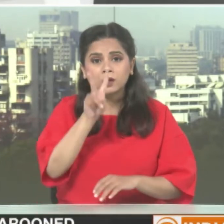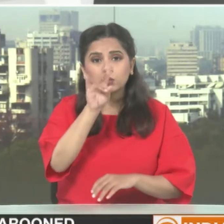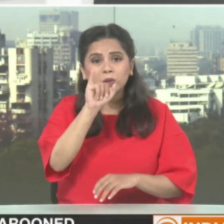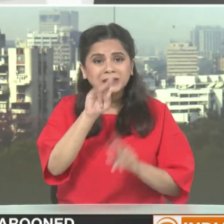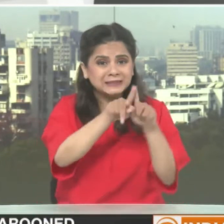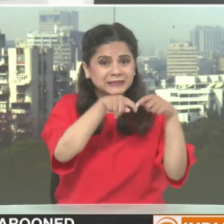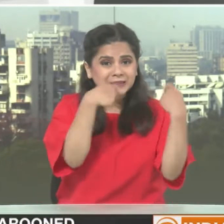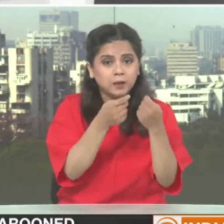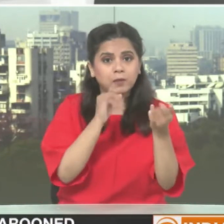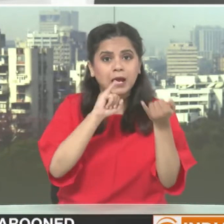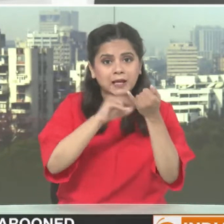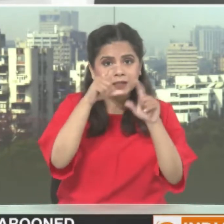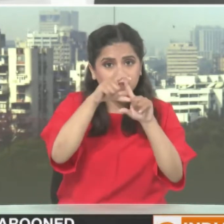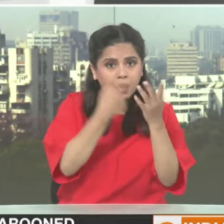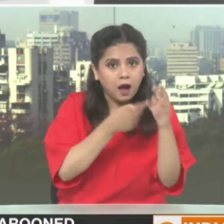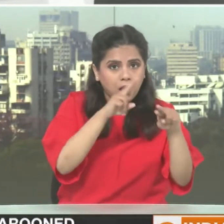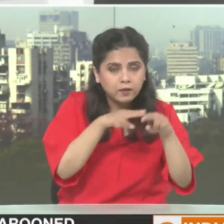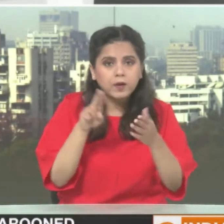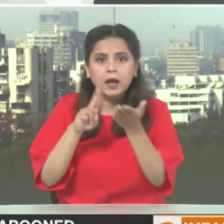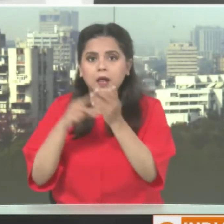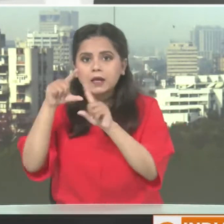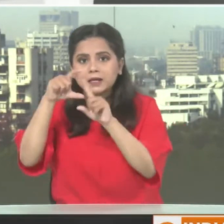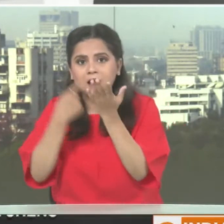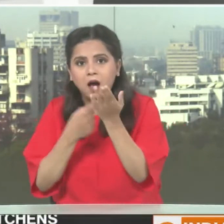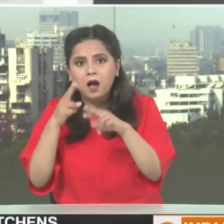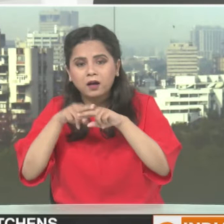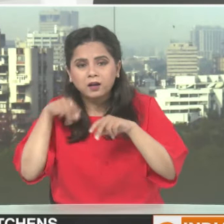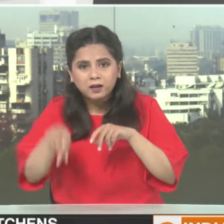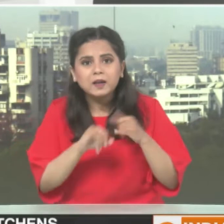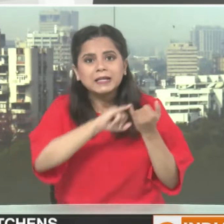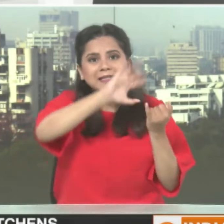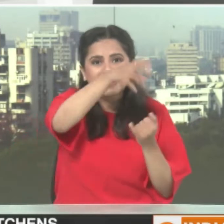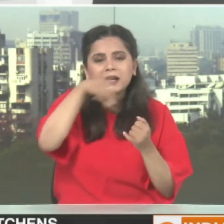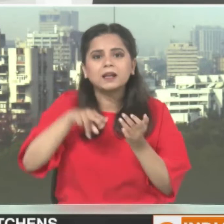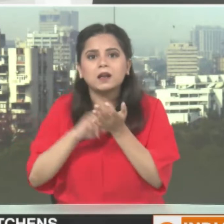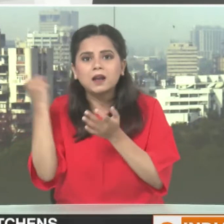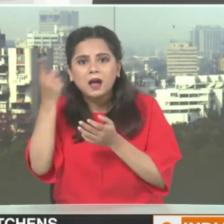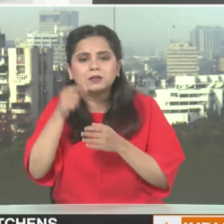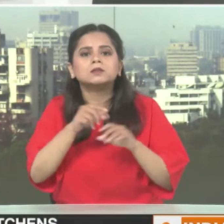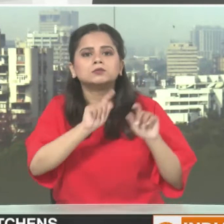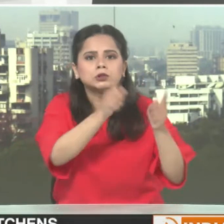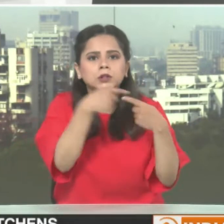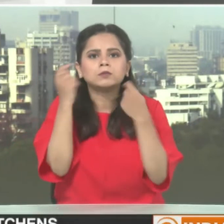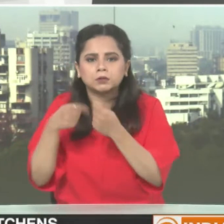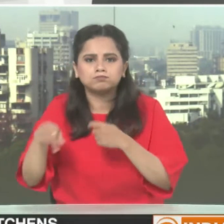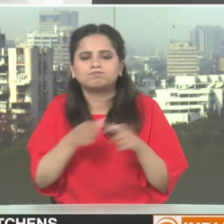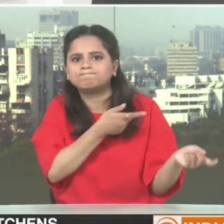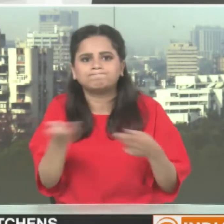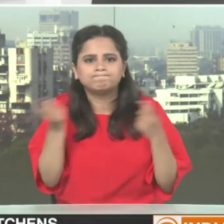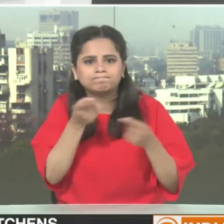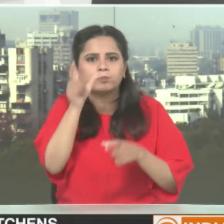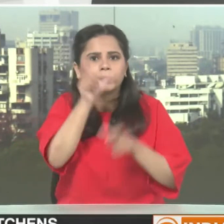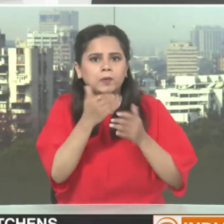26 teams of the SDRF and the NDRF are engaged in relief and rescue work. The water level of the Gandak River is